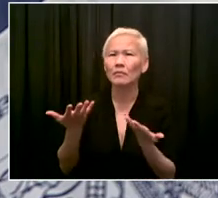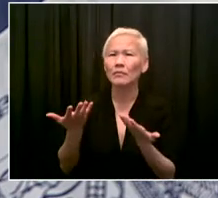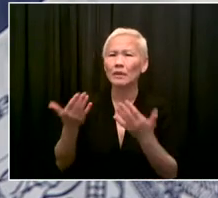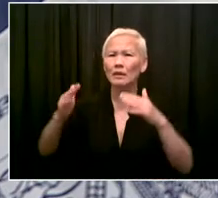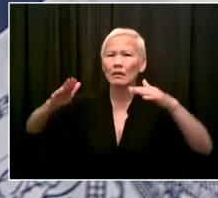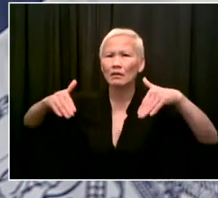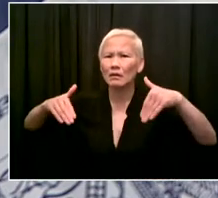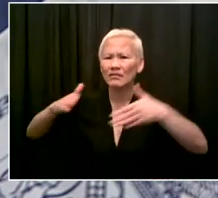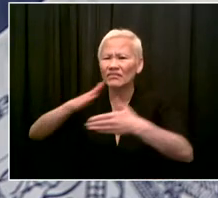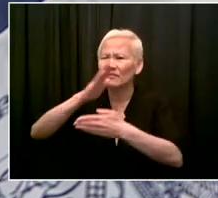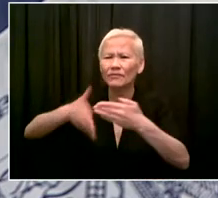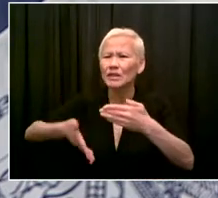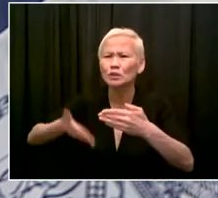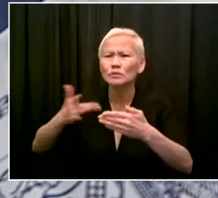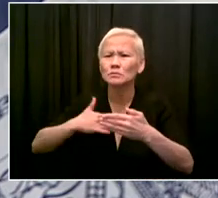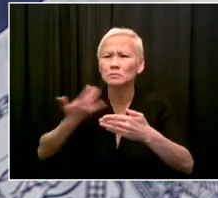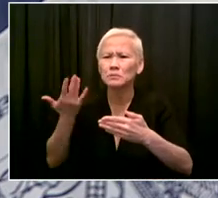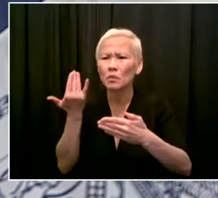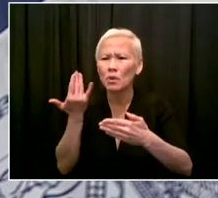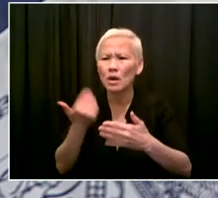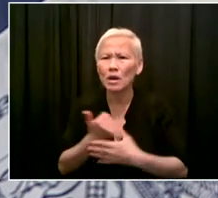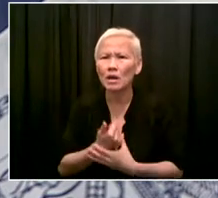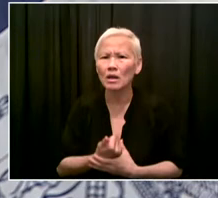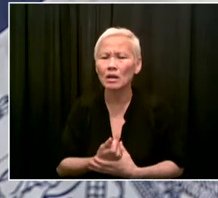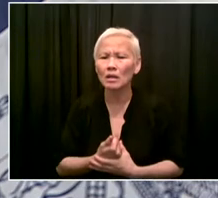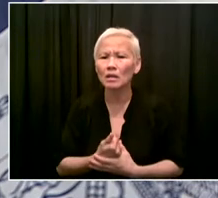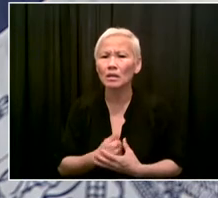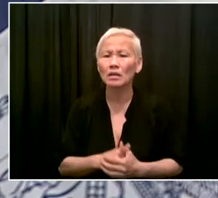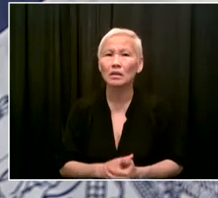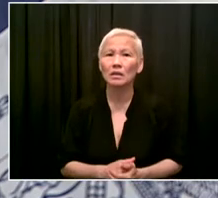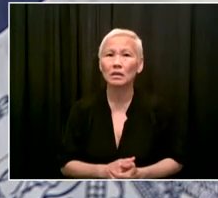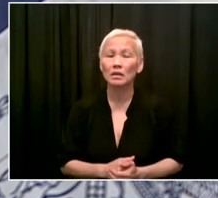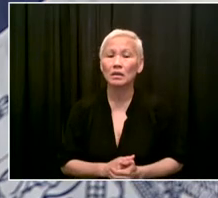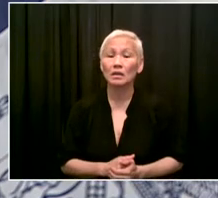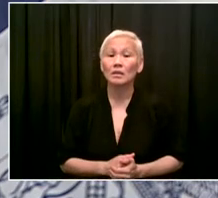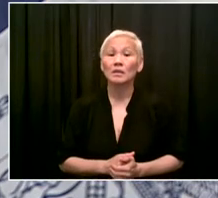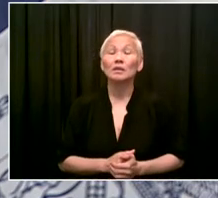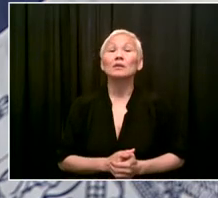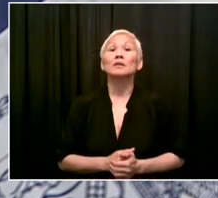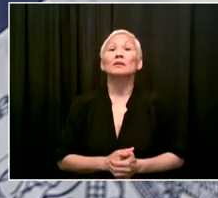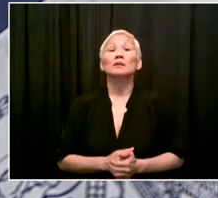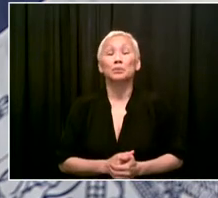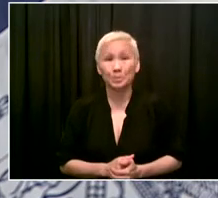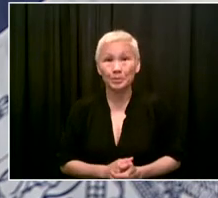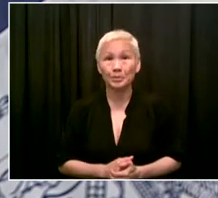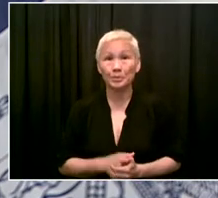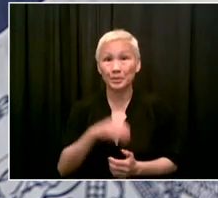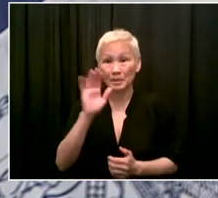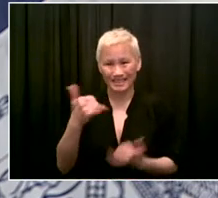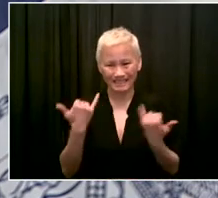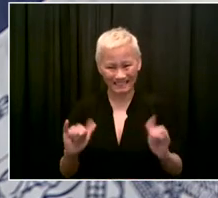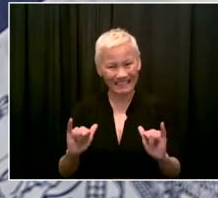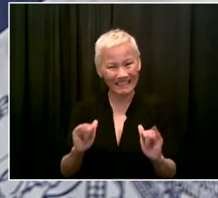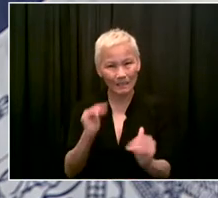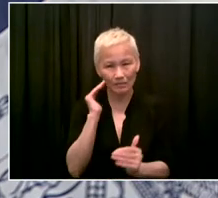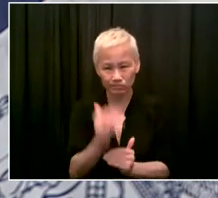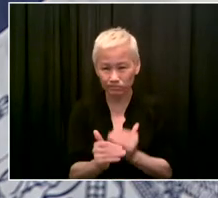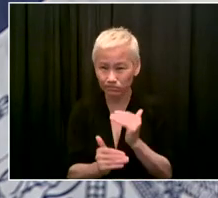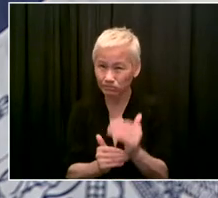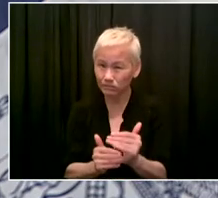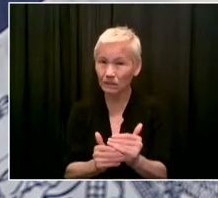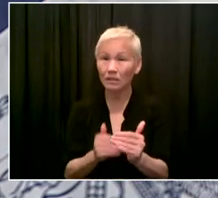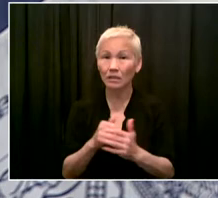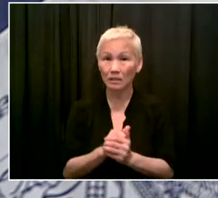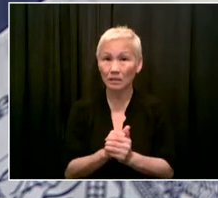What still needs to be done? We've made a lot of progress. There's been constant negotiation with the city council. Of course, Henry, you know, we're